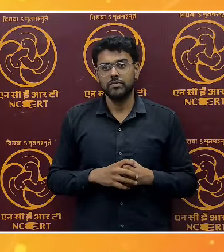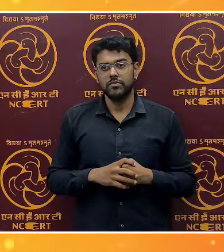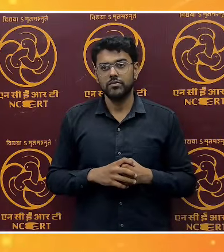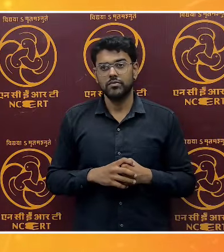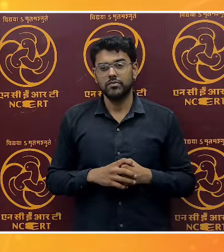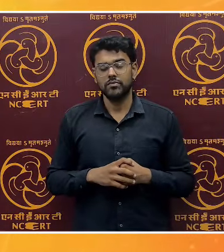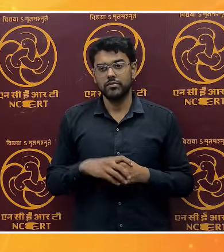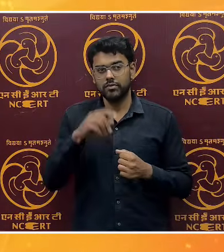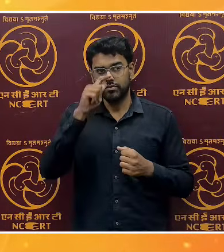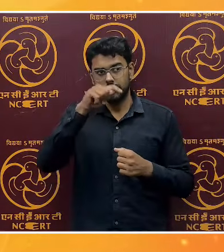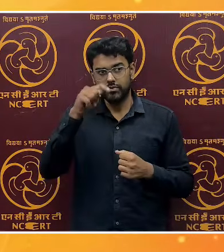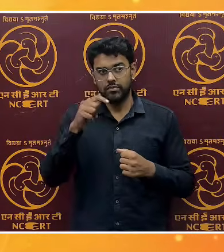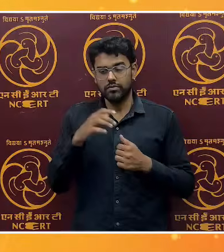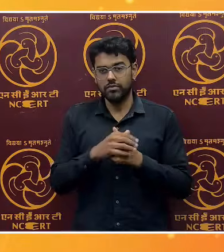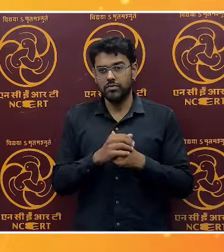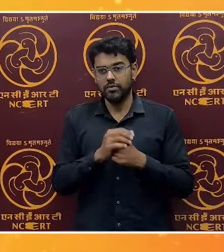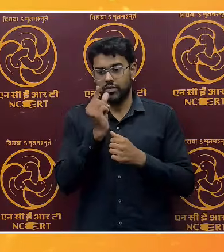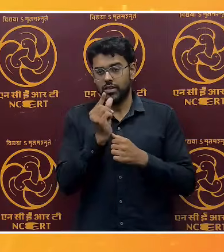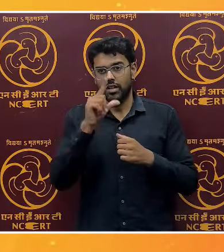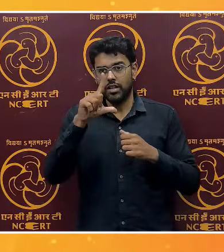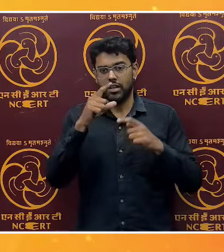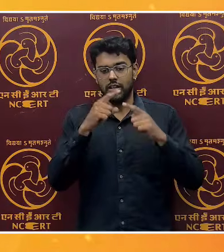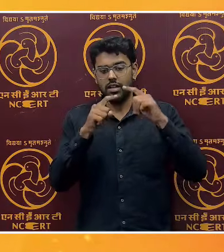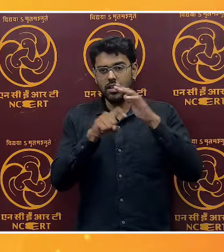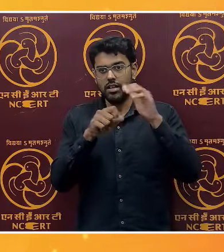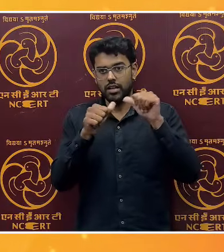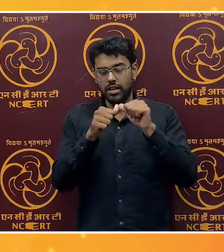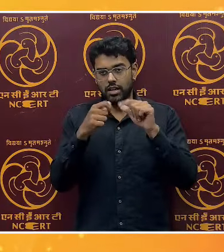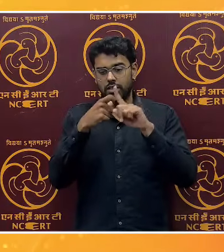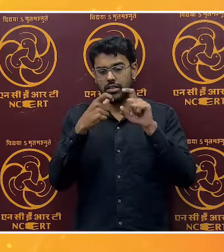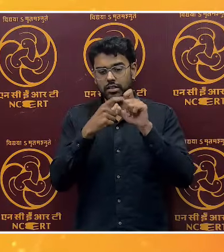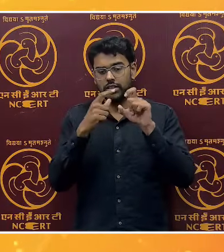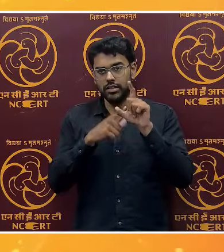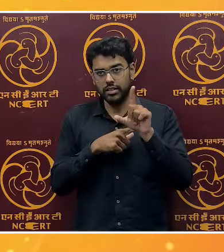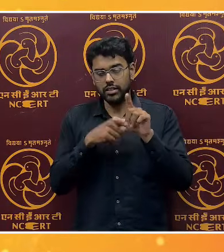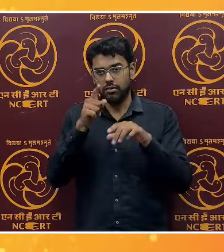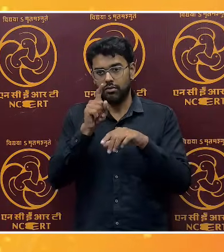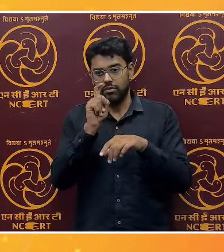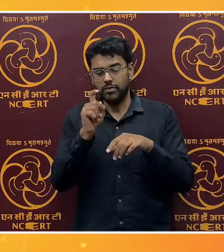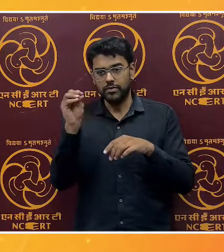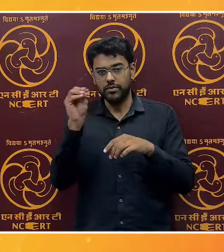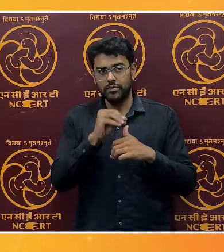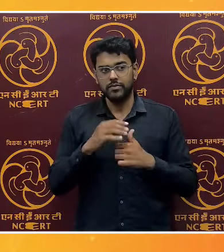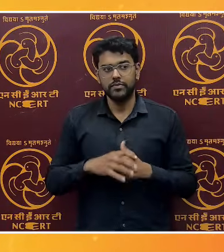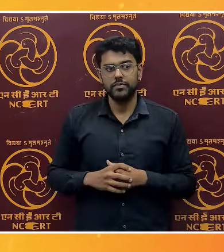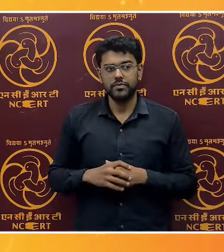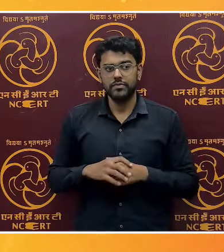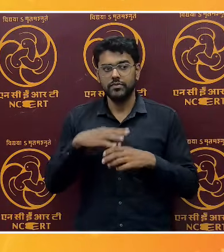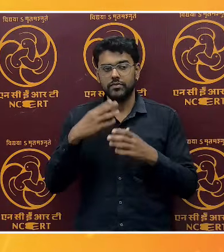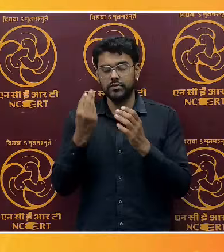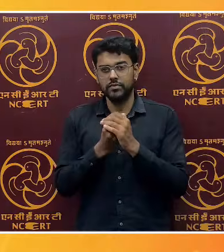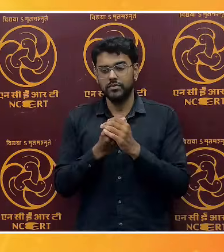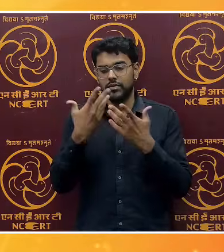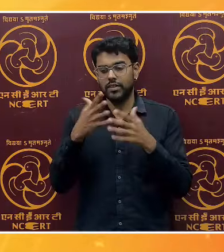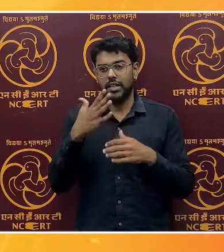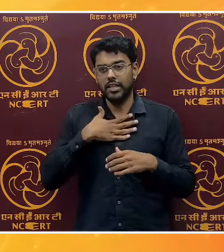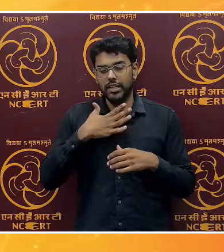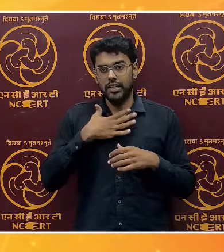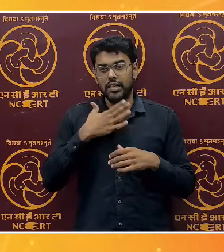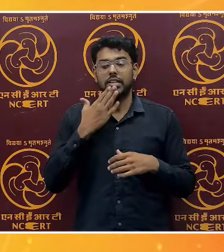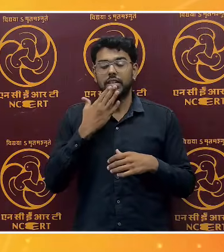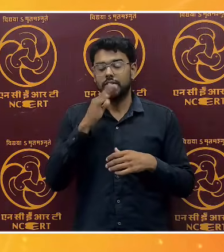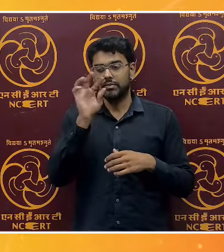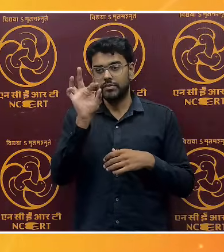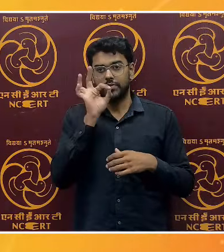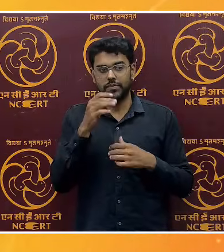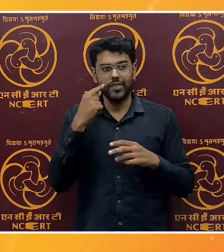So we just select Ultra key and just drag and drop on the visual. Okay. And now we can pick the green color. So where